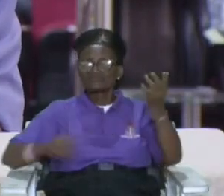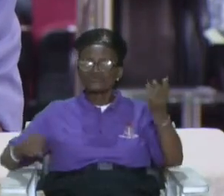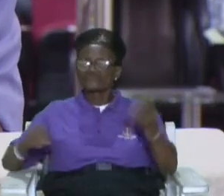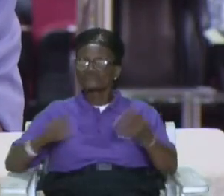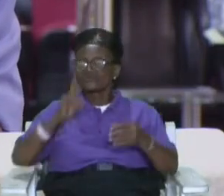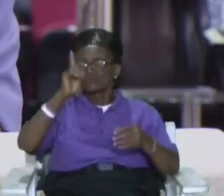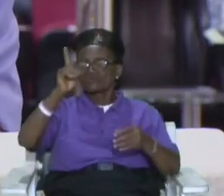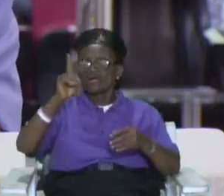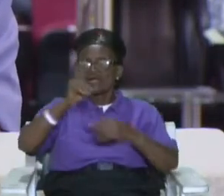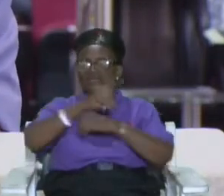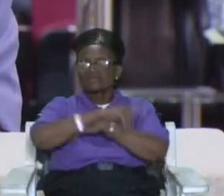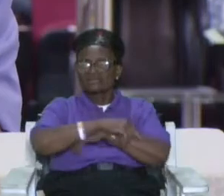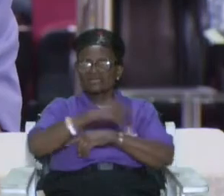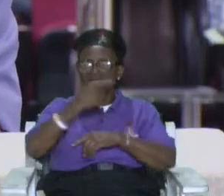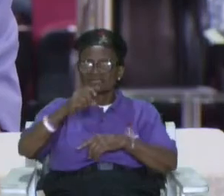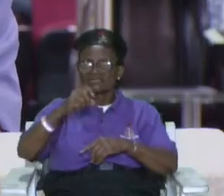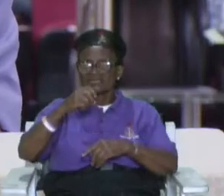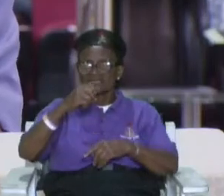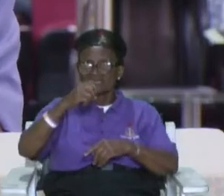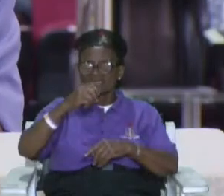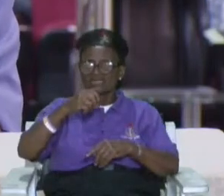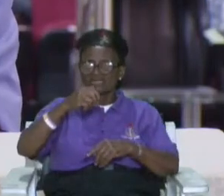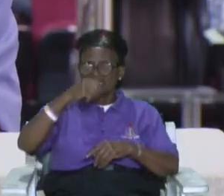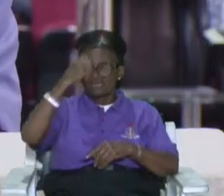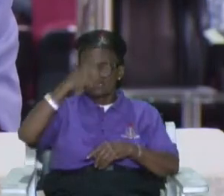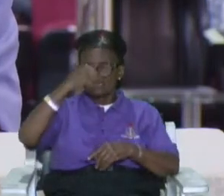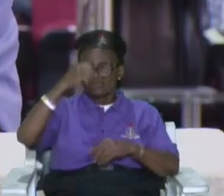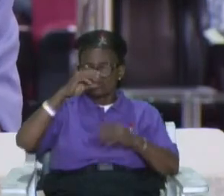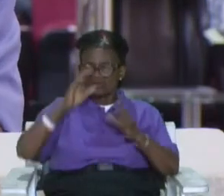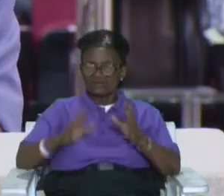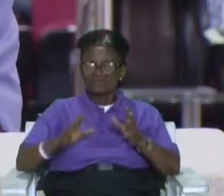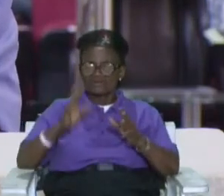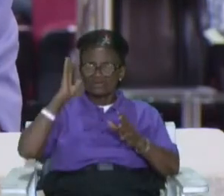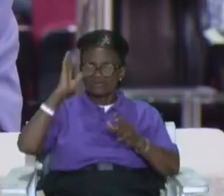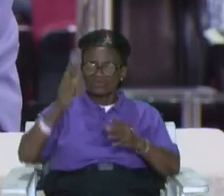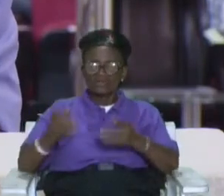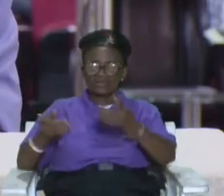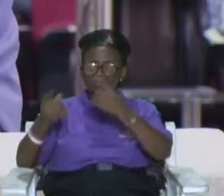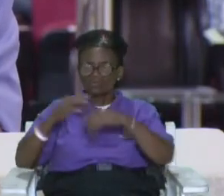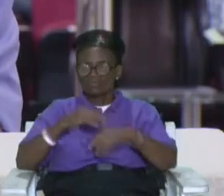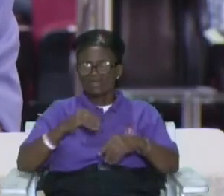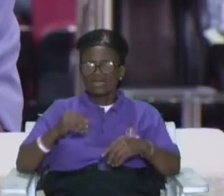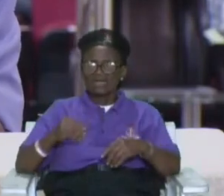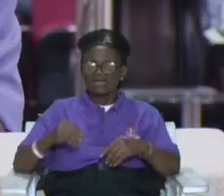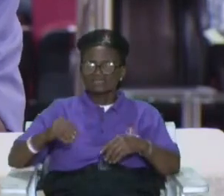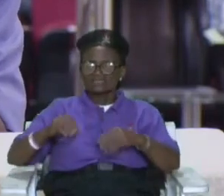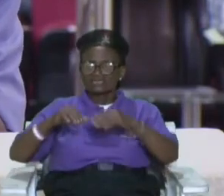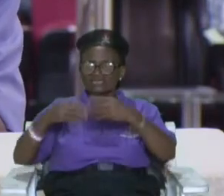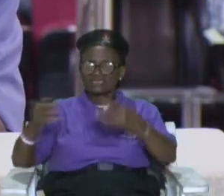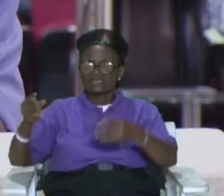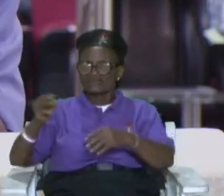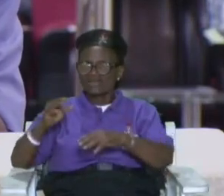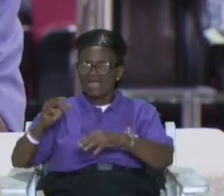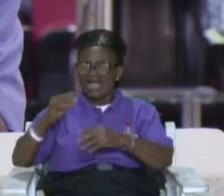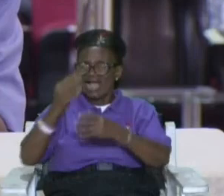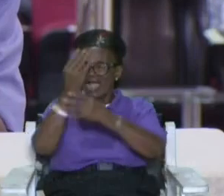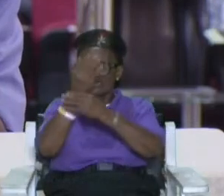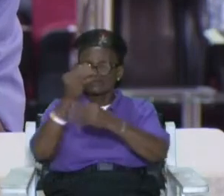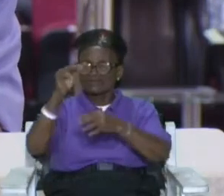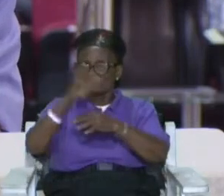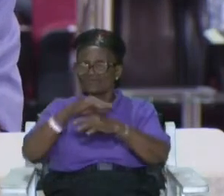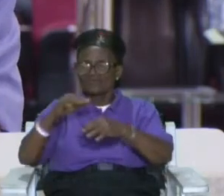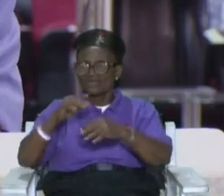One day, the governor will come and hand over to him what they call the staff